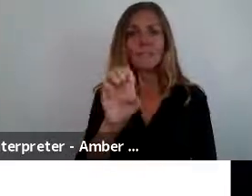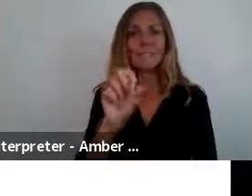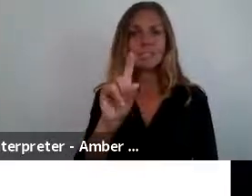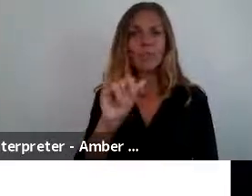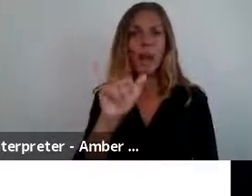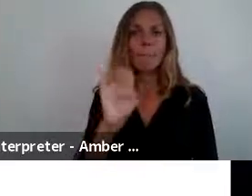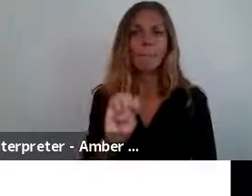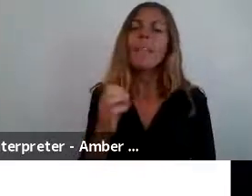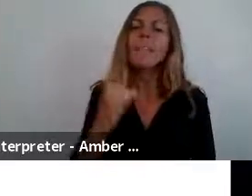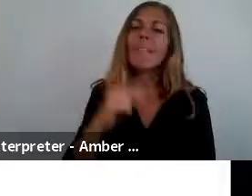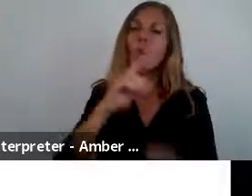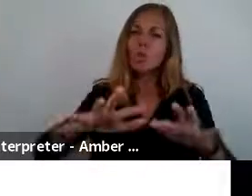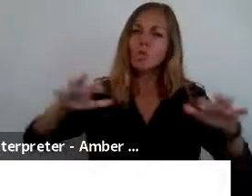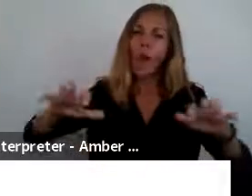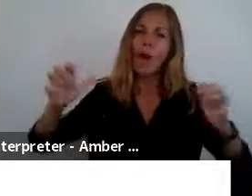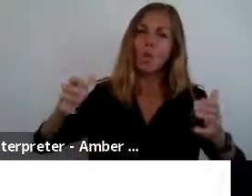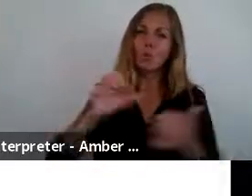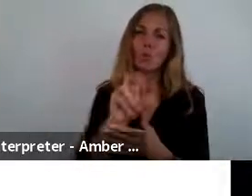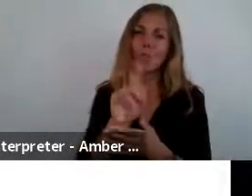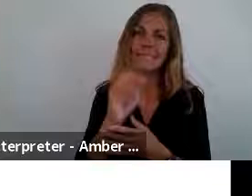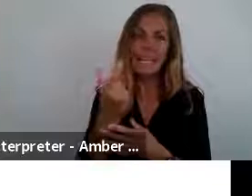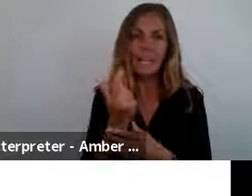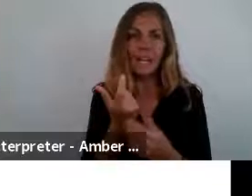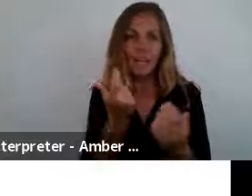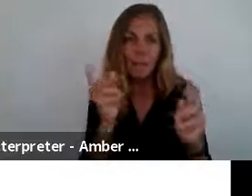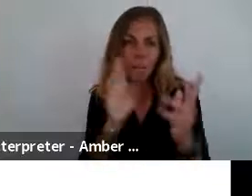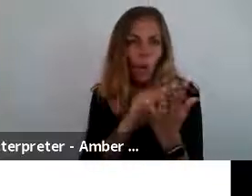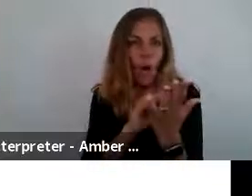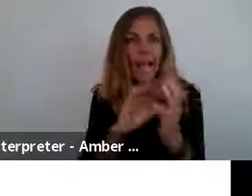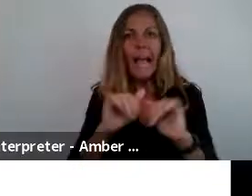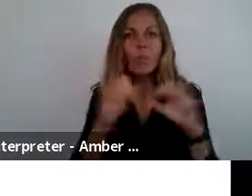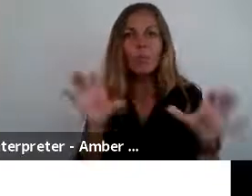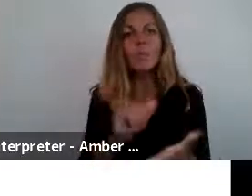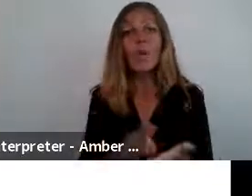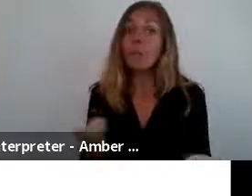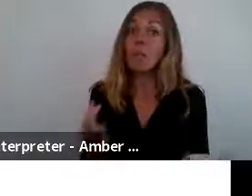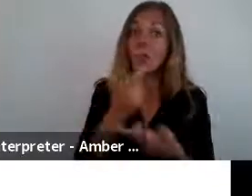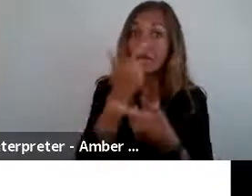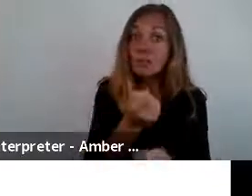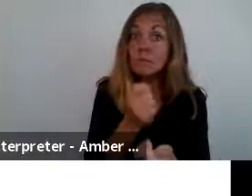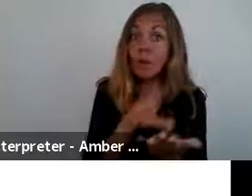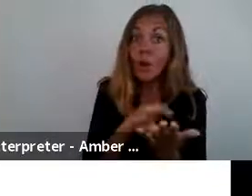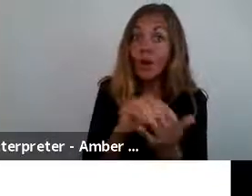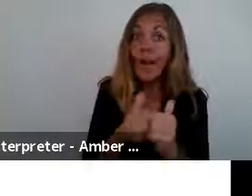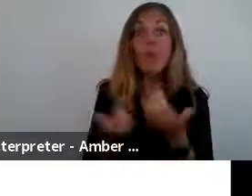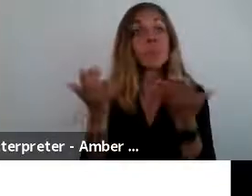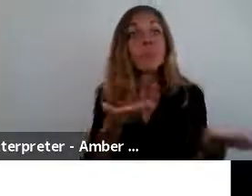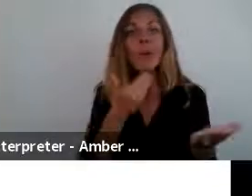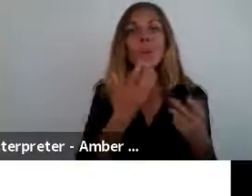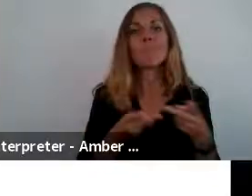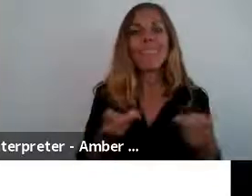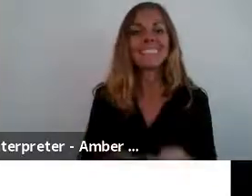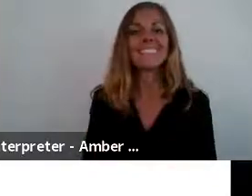crowdsourcing audio descriptions and learning how to do audio descriptions. So if you want to learn how to do it, that might be a place to test out your